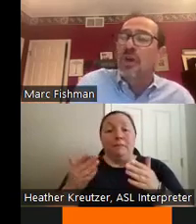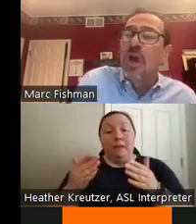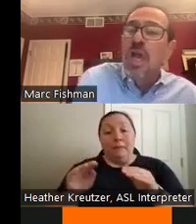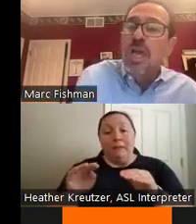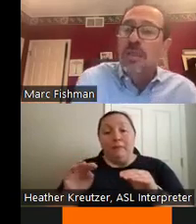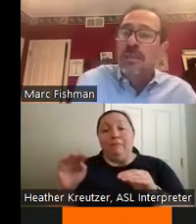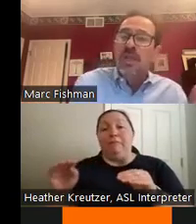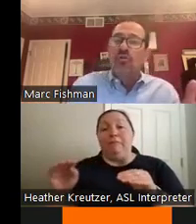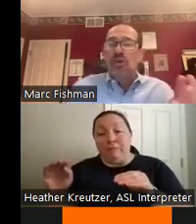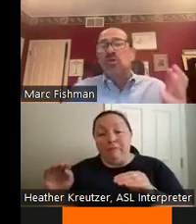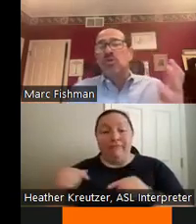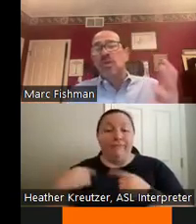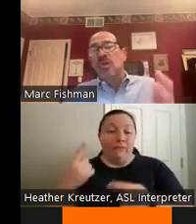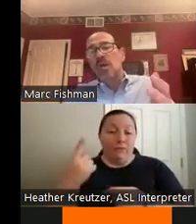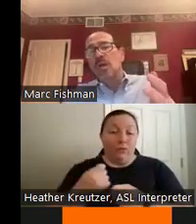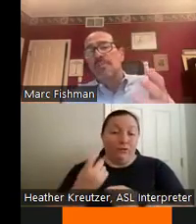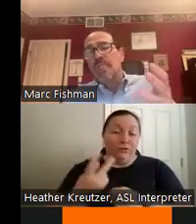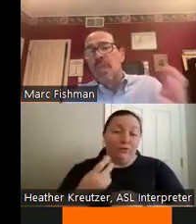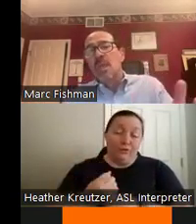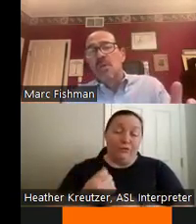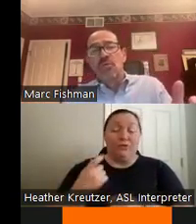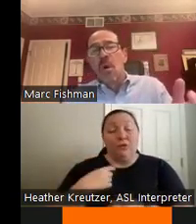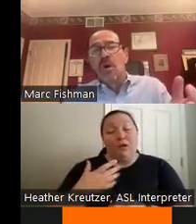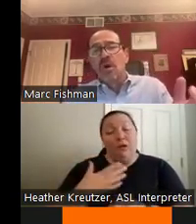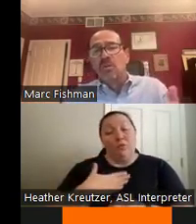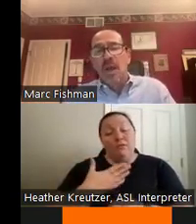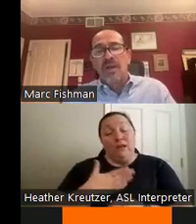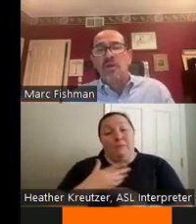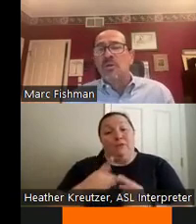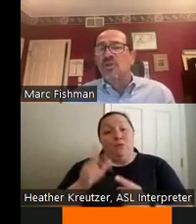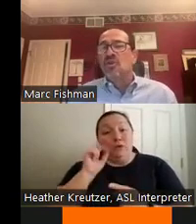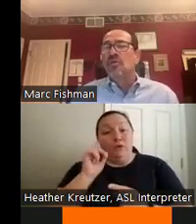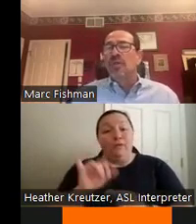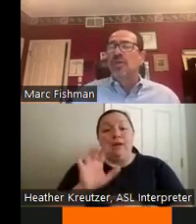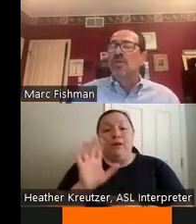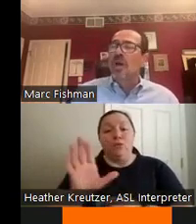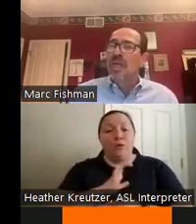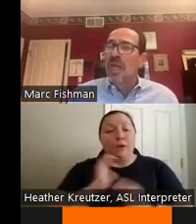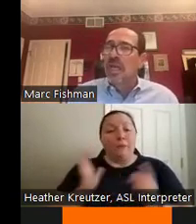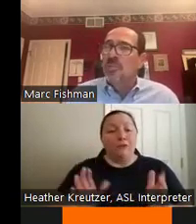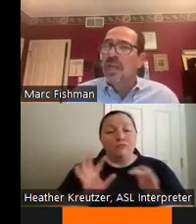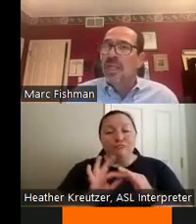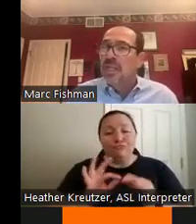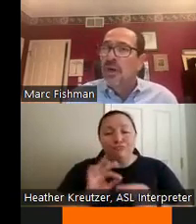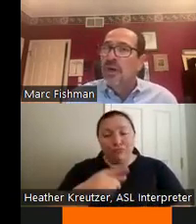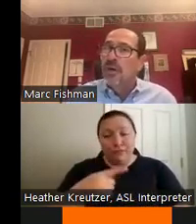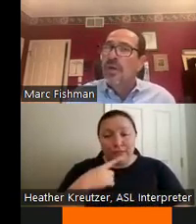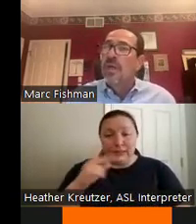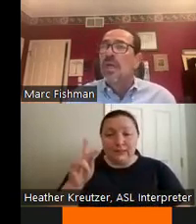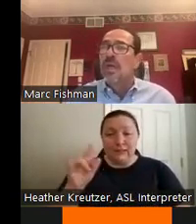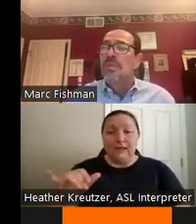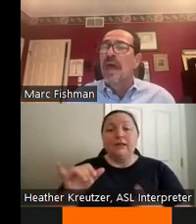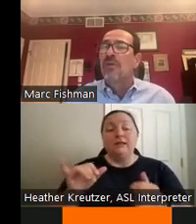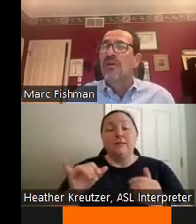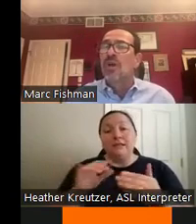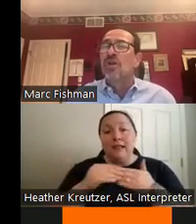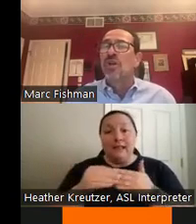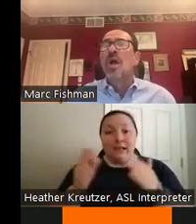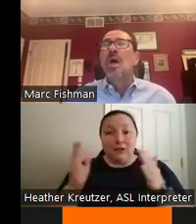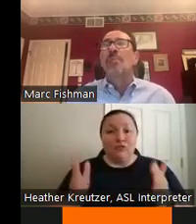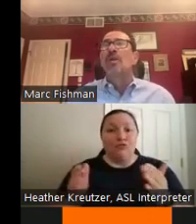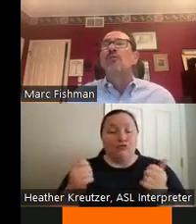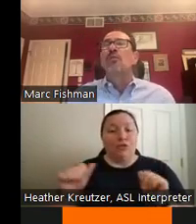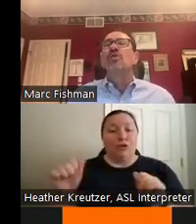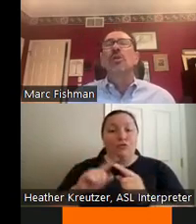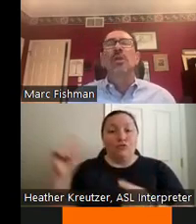to hear in the introductory remarks by your commissioner that Kentucky has been a leader in that